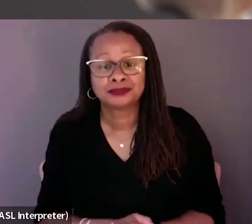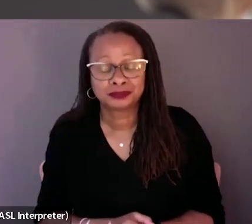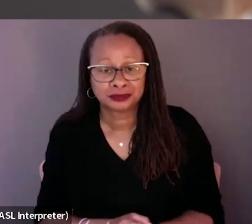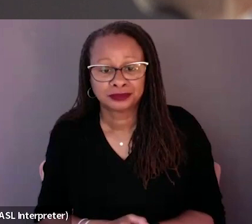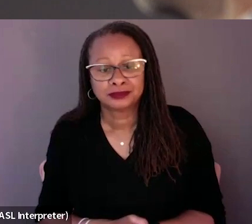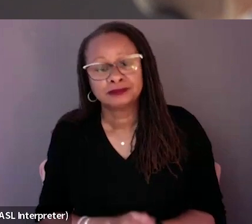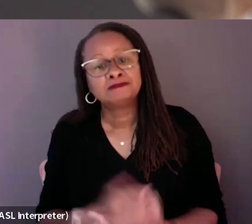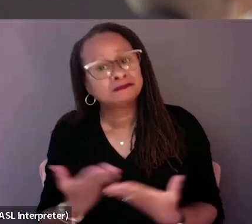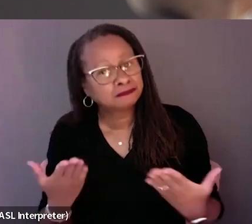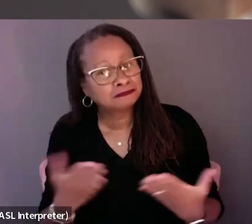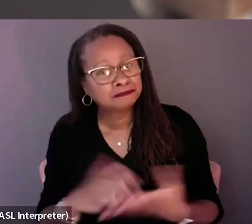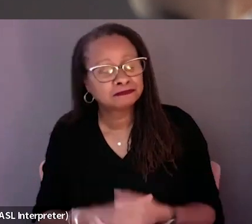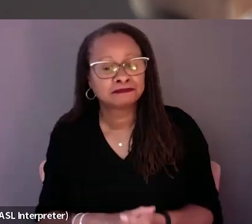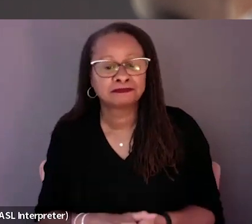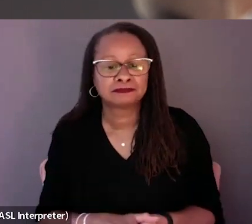mm,